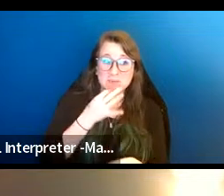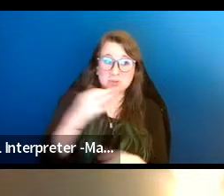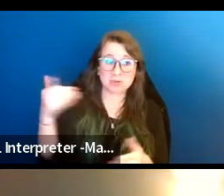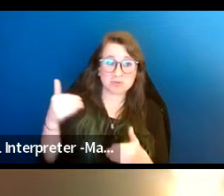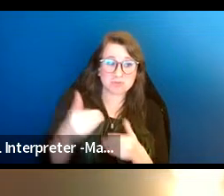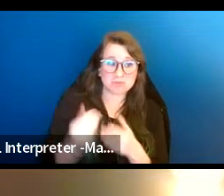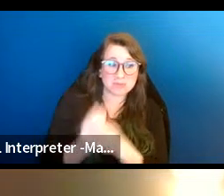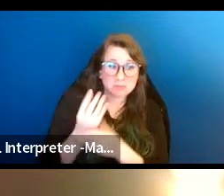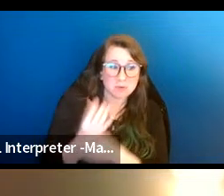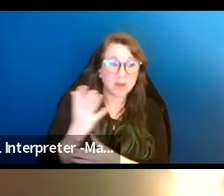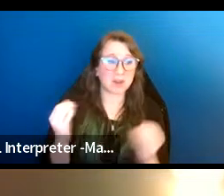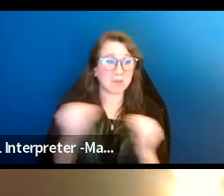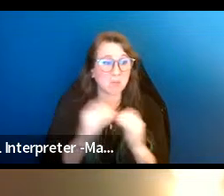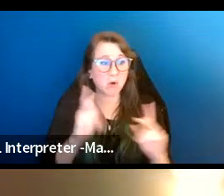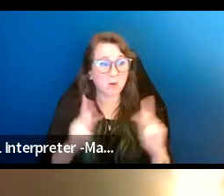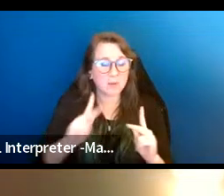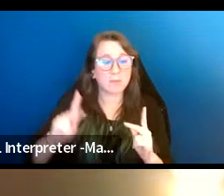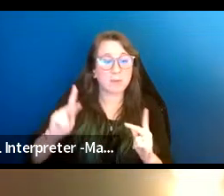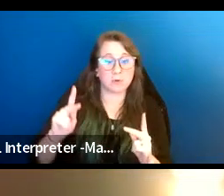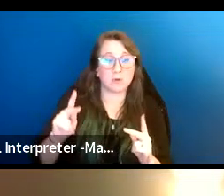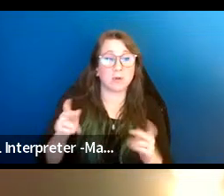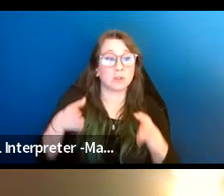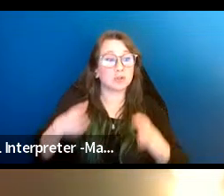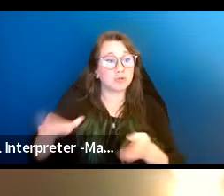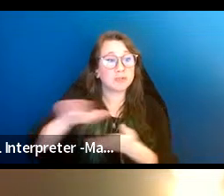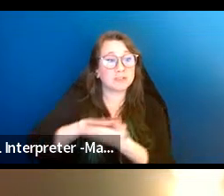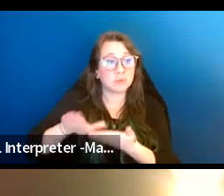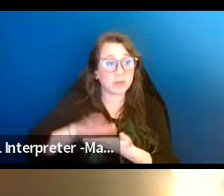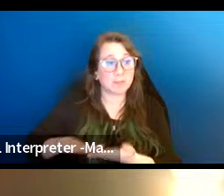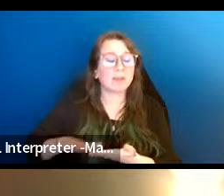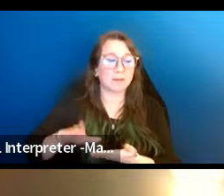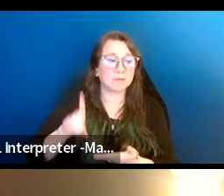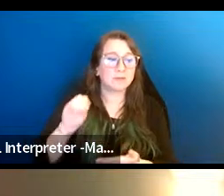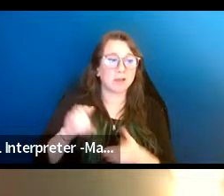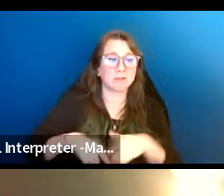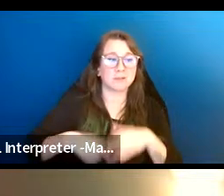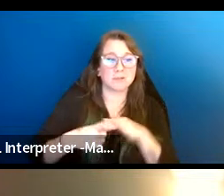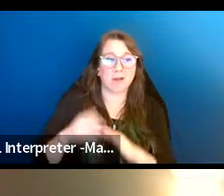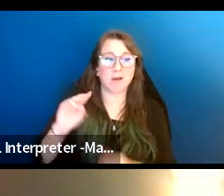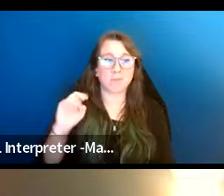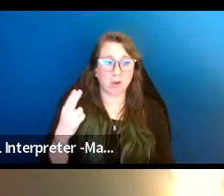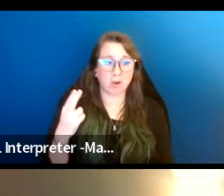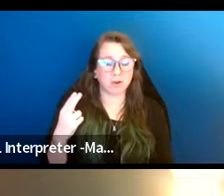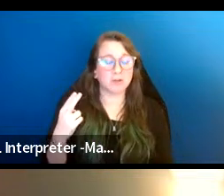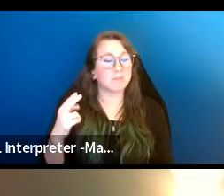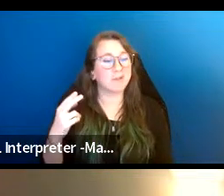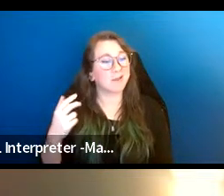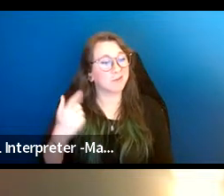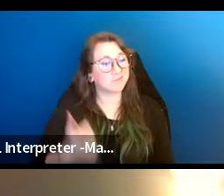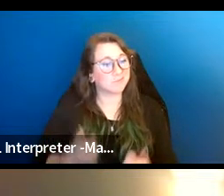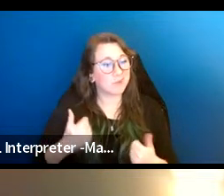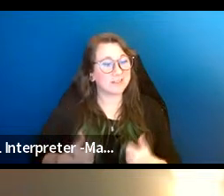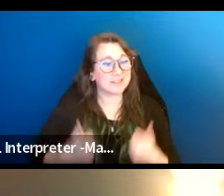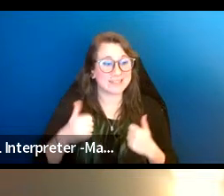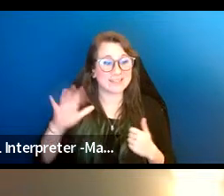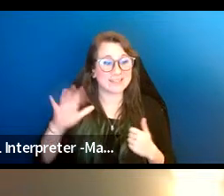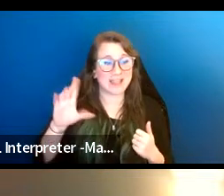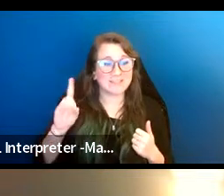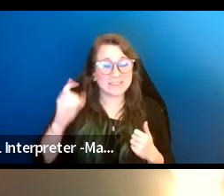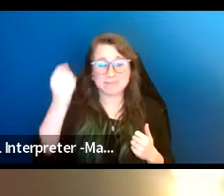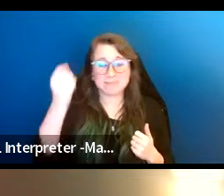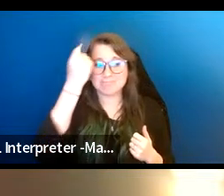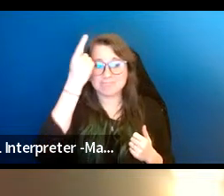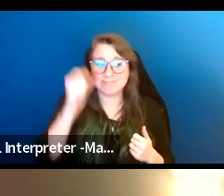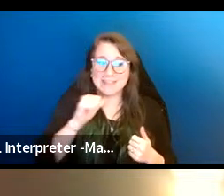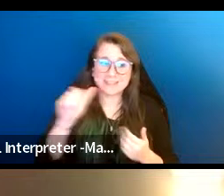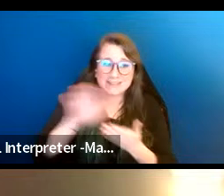more folks. Street sweeping does start in March, but residents of 5D know that street sweeping does not handle everything